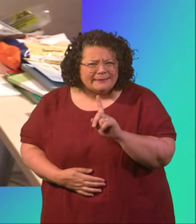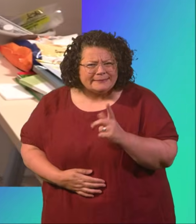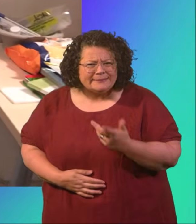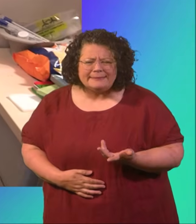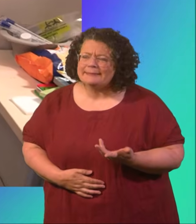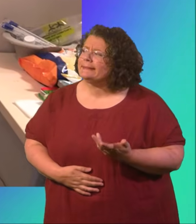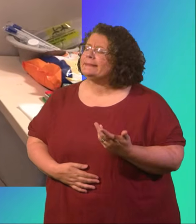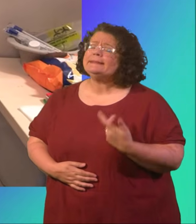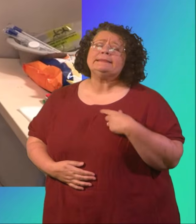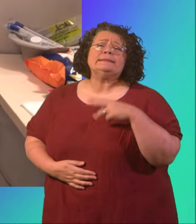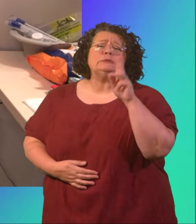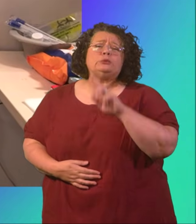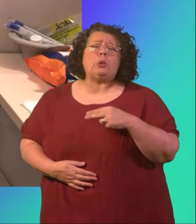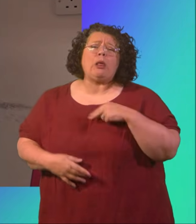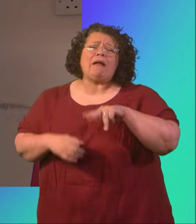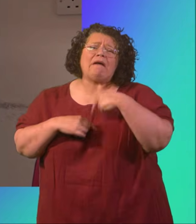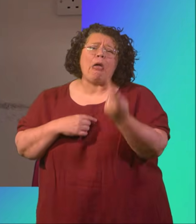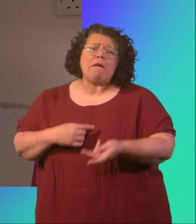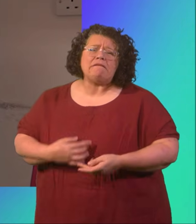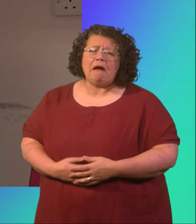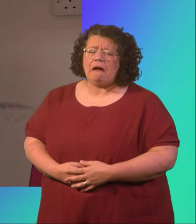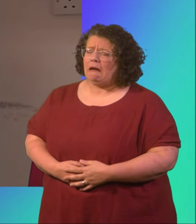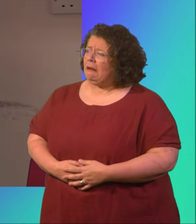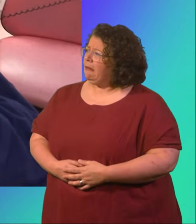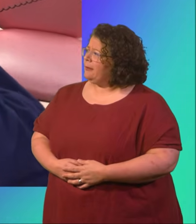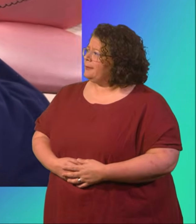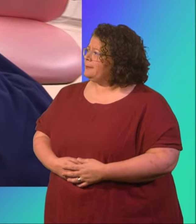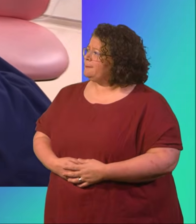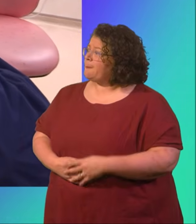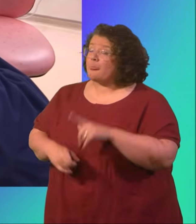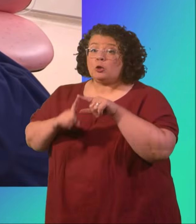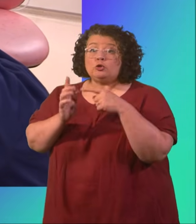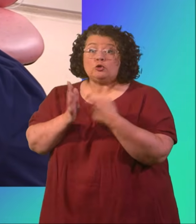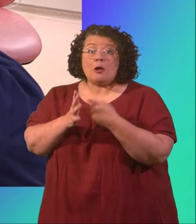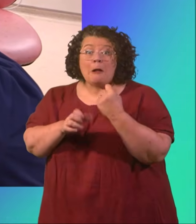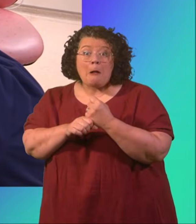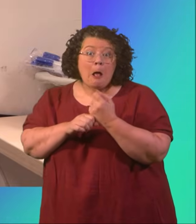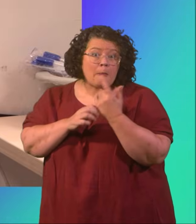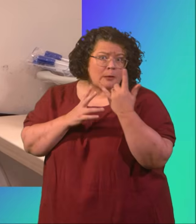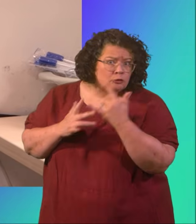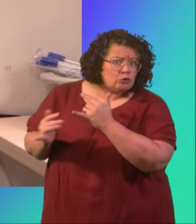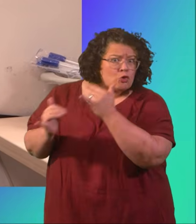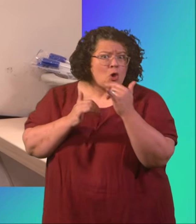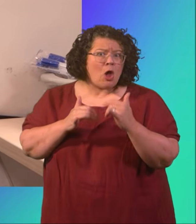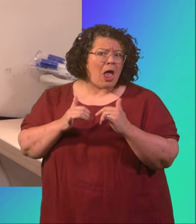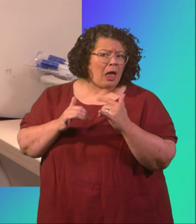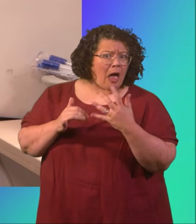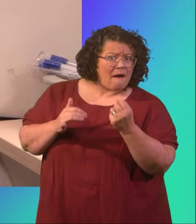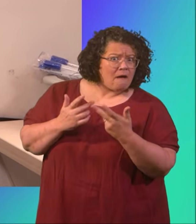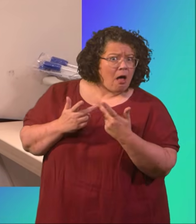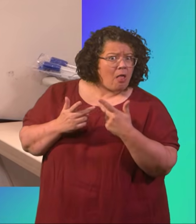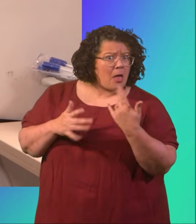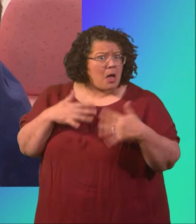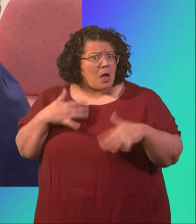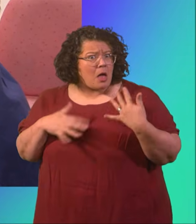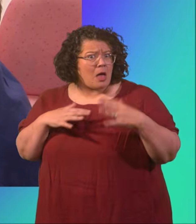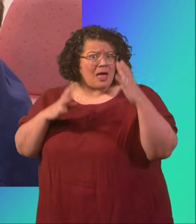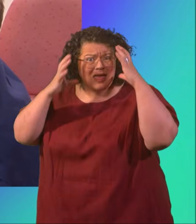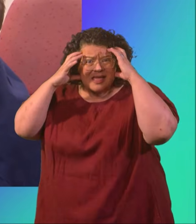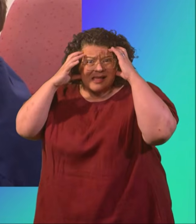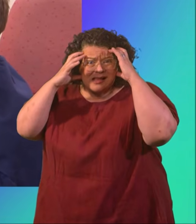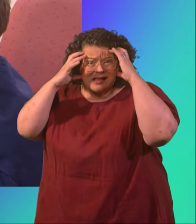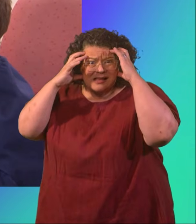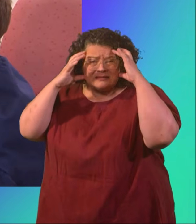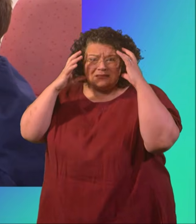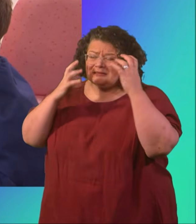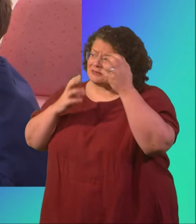on? Fell over in the school. Dr. Gareth examines Harry to check for signs of any other injury to his head. And you just got to